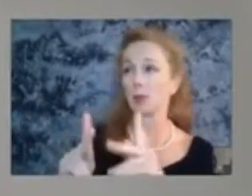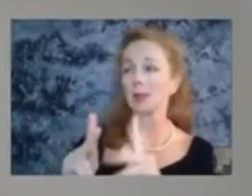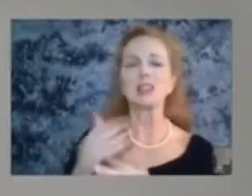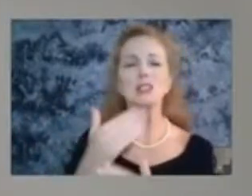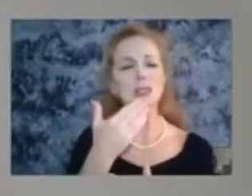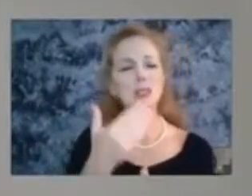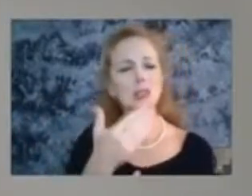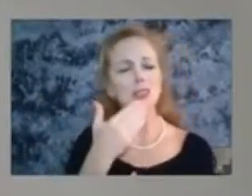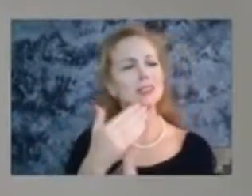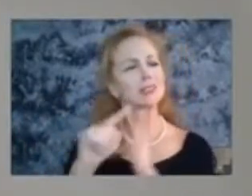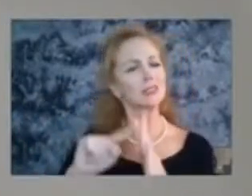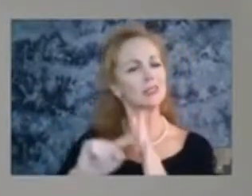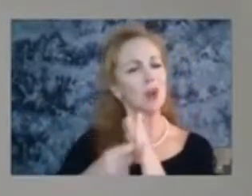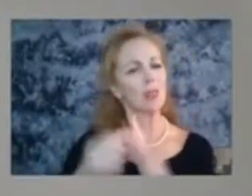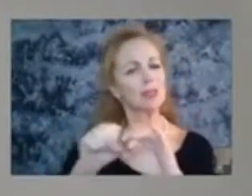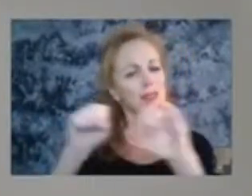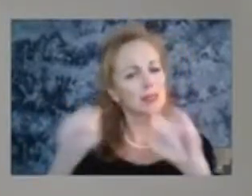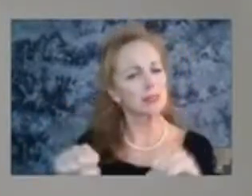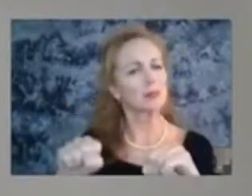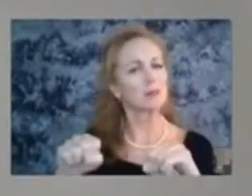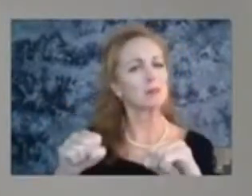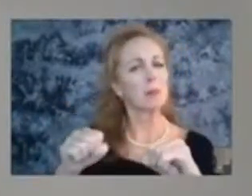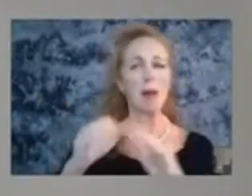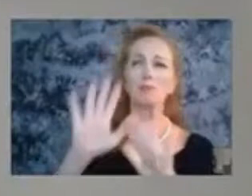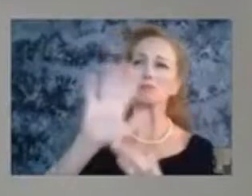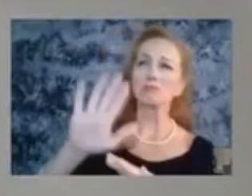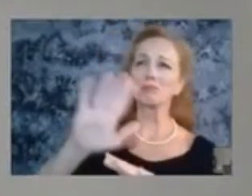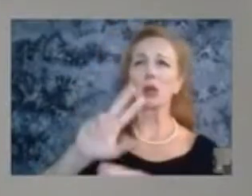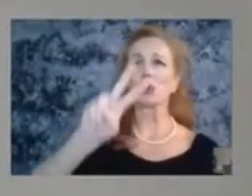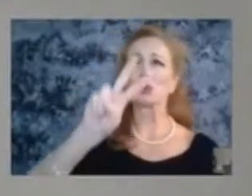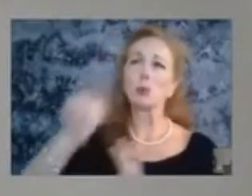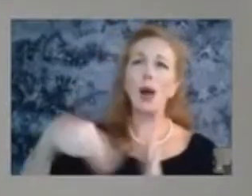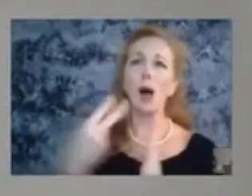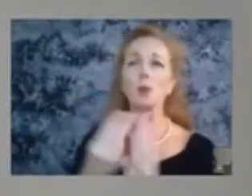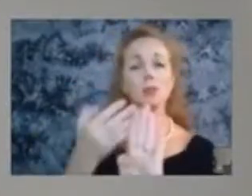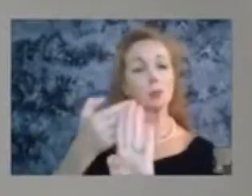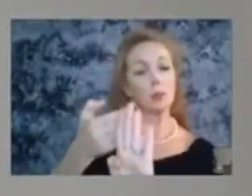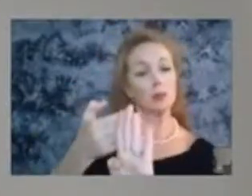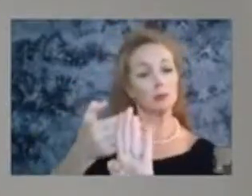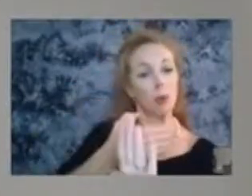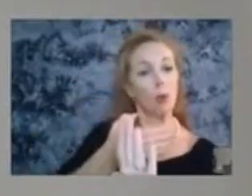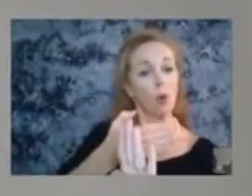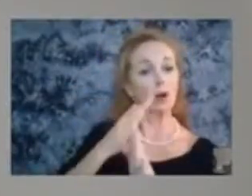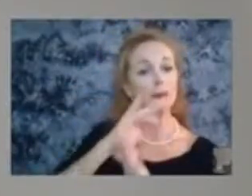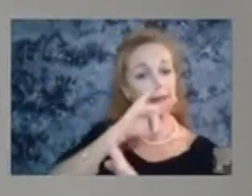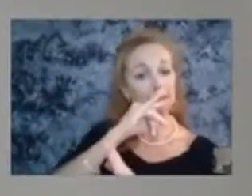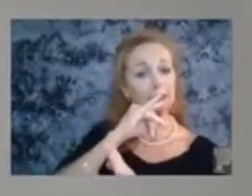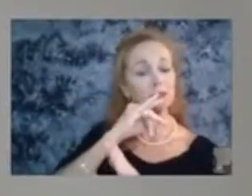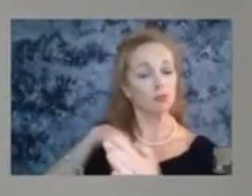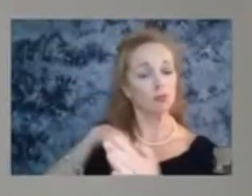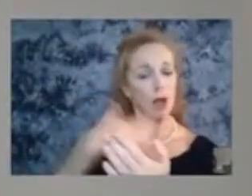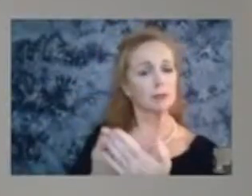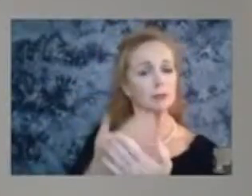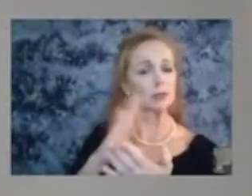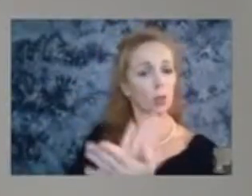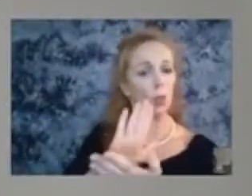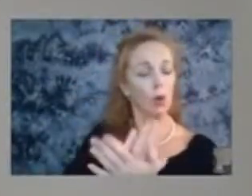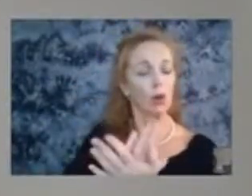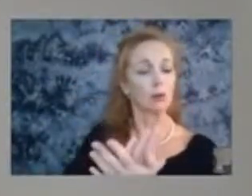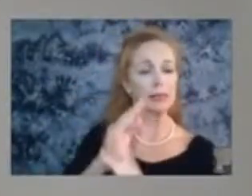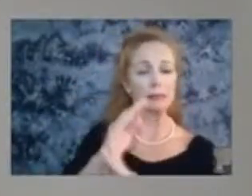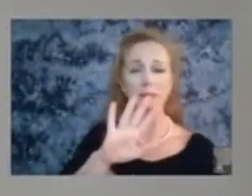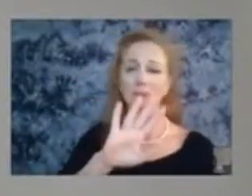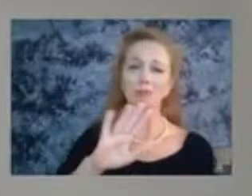the air circulating about 2 hours ahead of time. So that's why we started at about 5 o'clock, with the anticipation that the